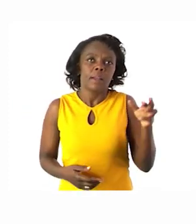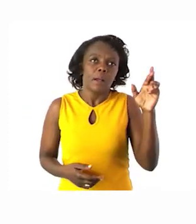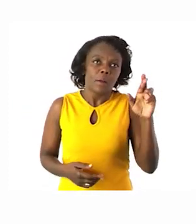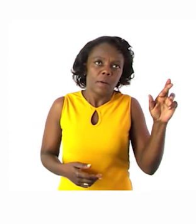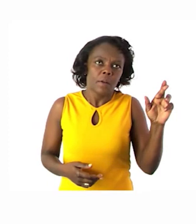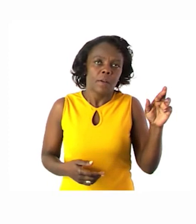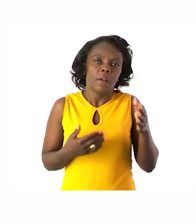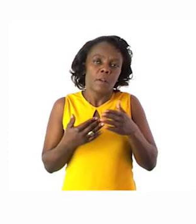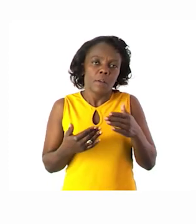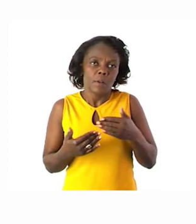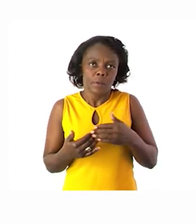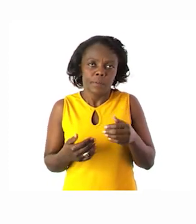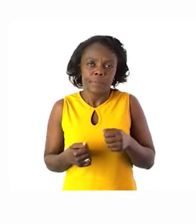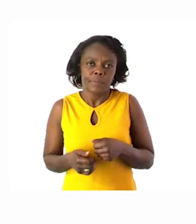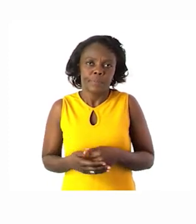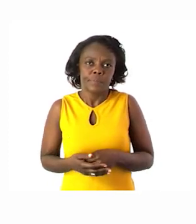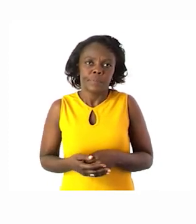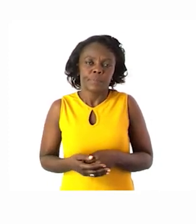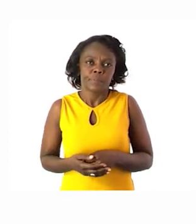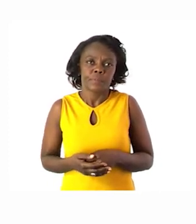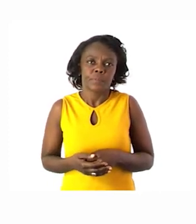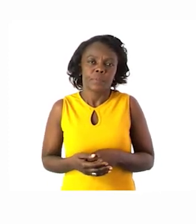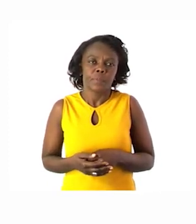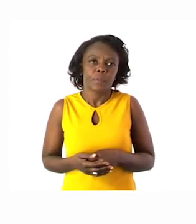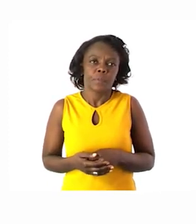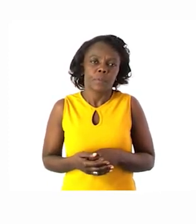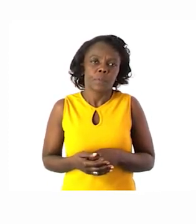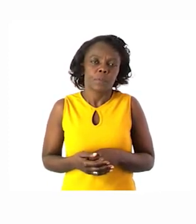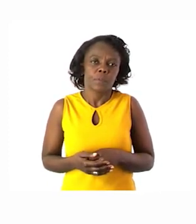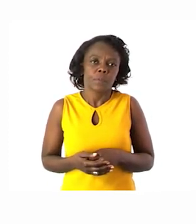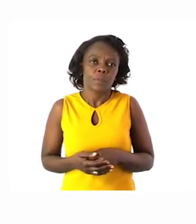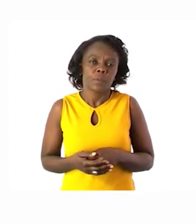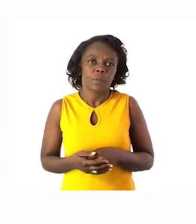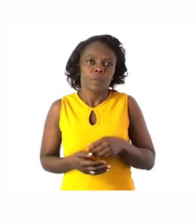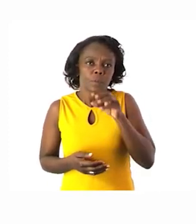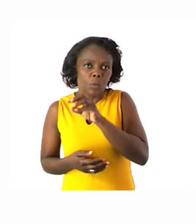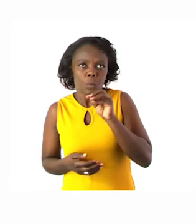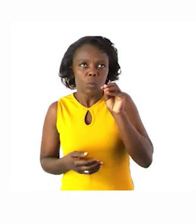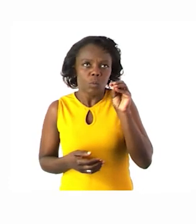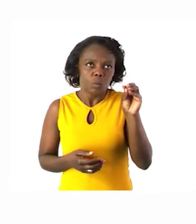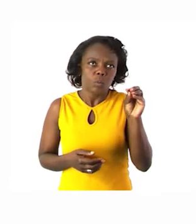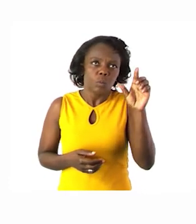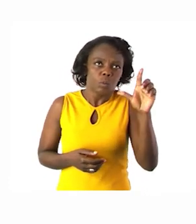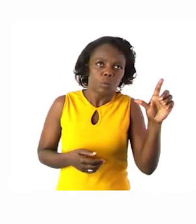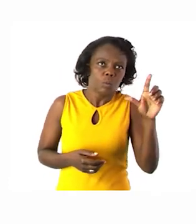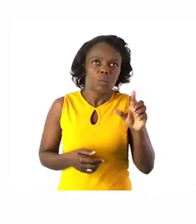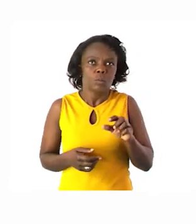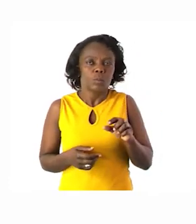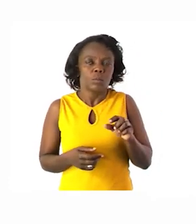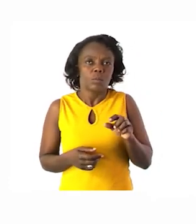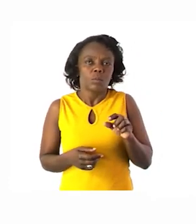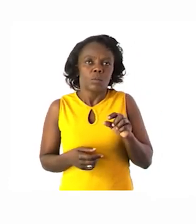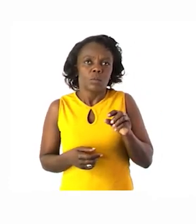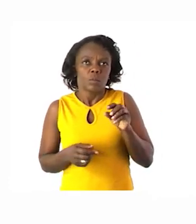is light. Now we are going to sort our objects according to heavy and light, and we are going to cut them nicely and paste them in